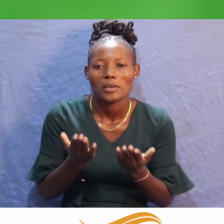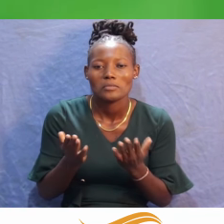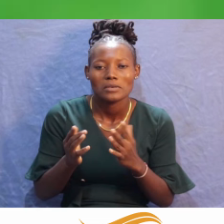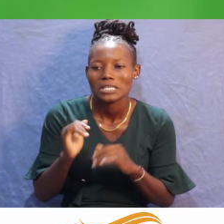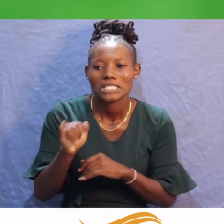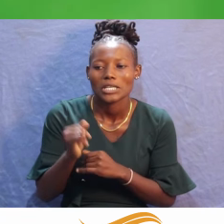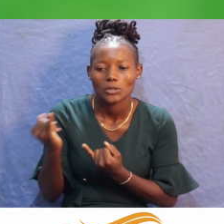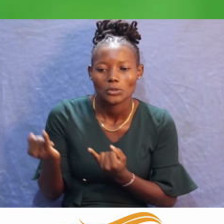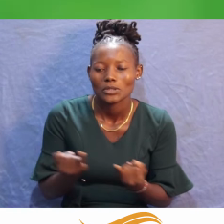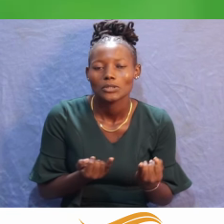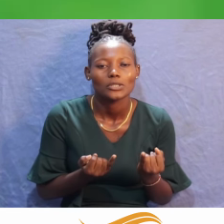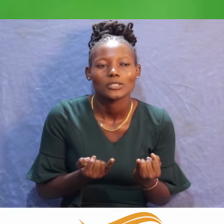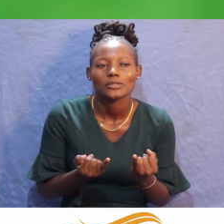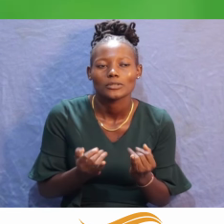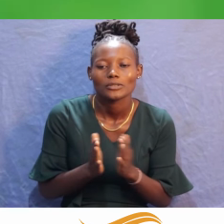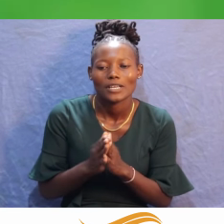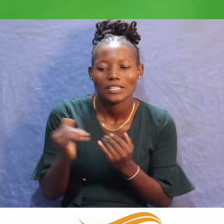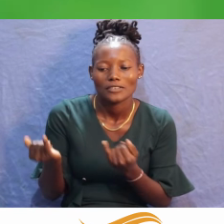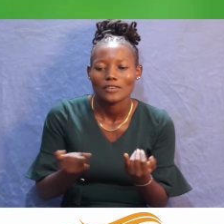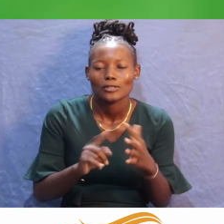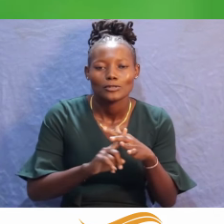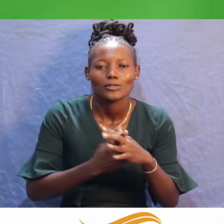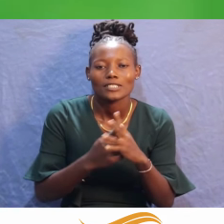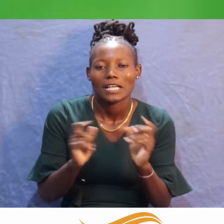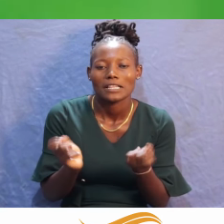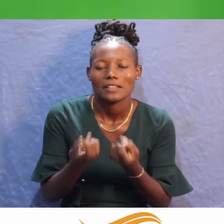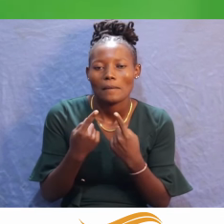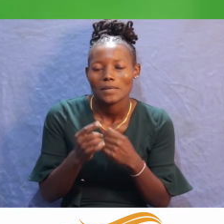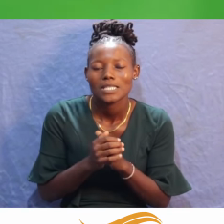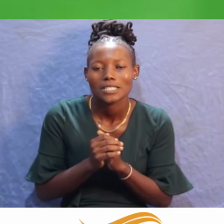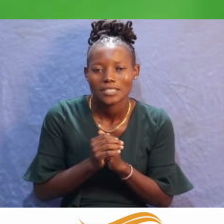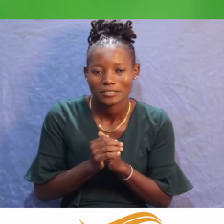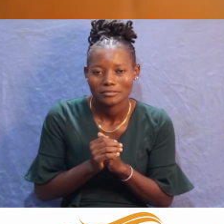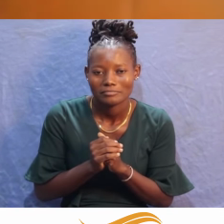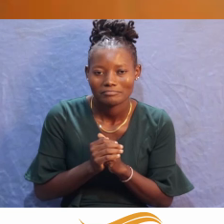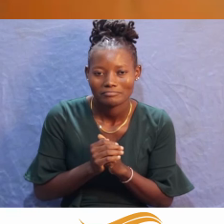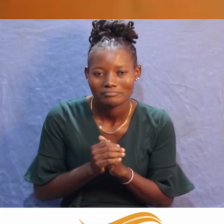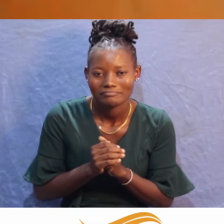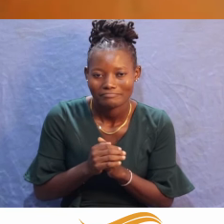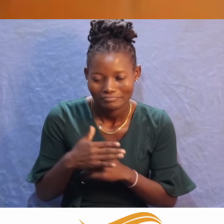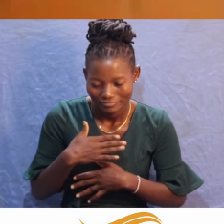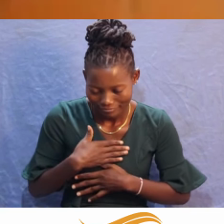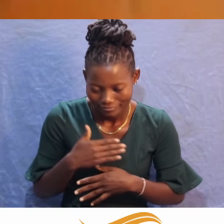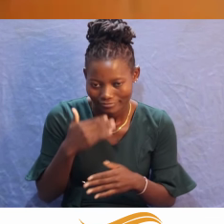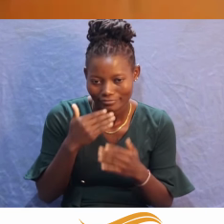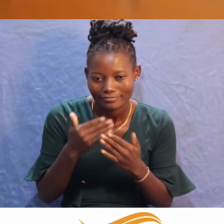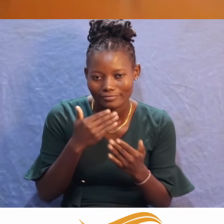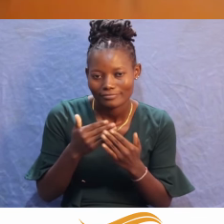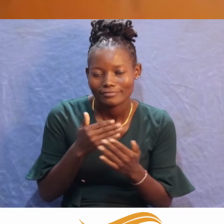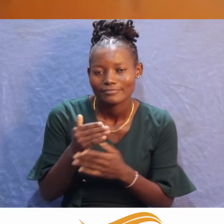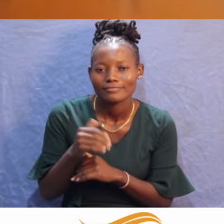introduce you and invite you to start the session. Well, John, it's an honor and a pleasure. This